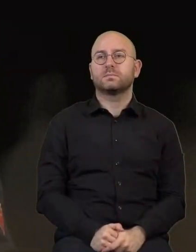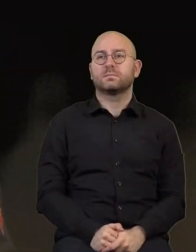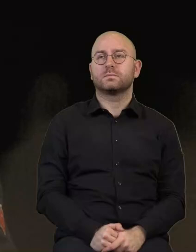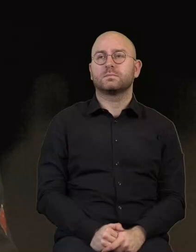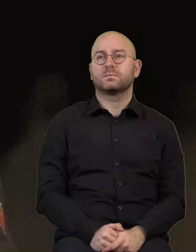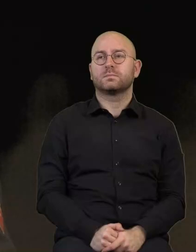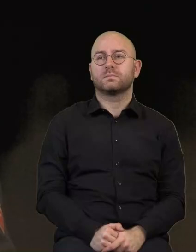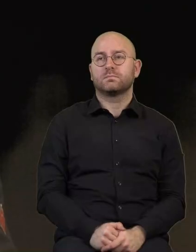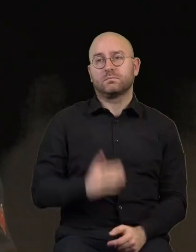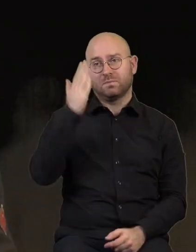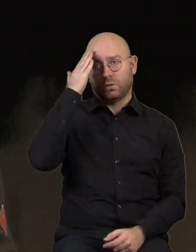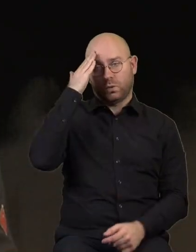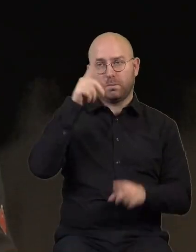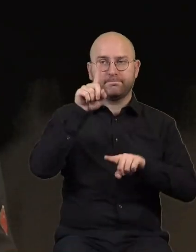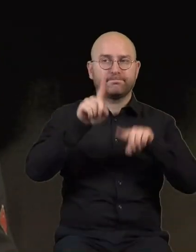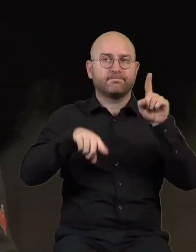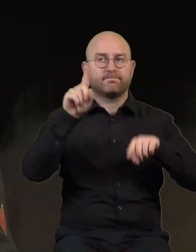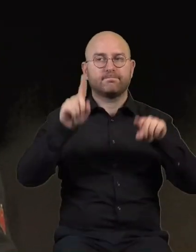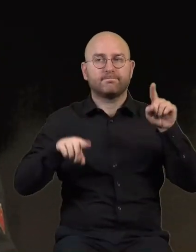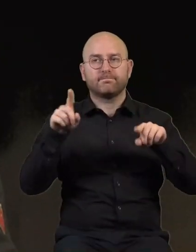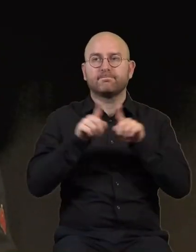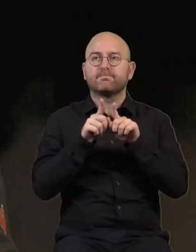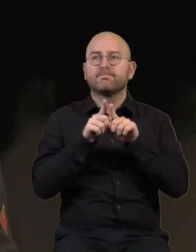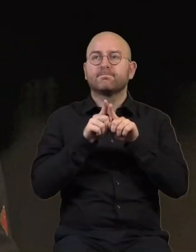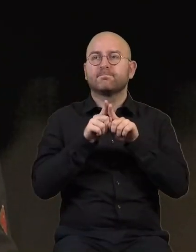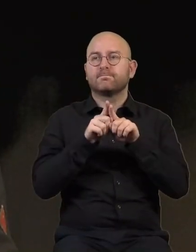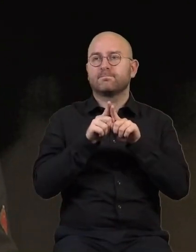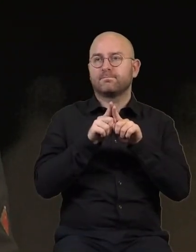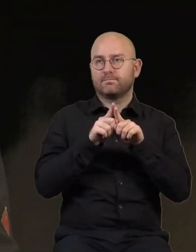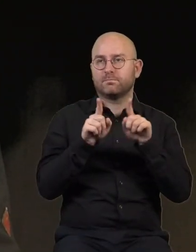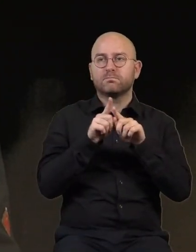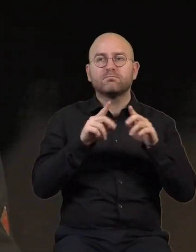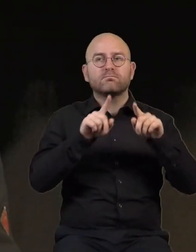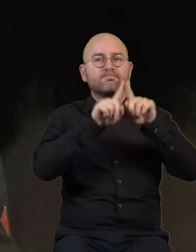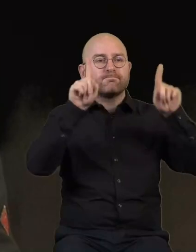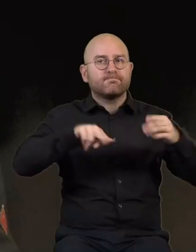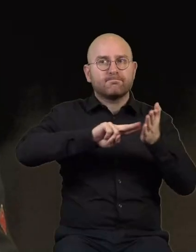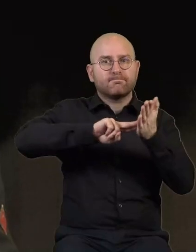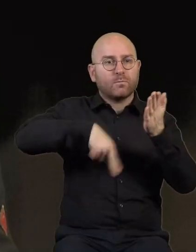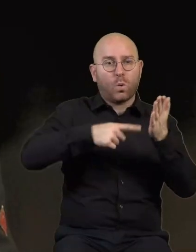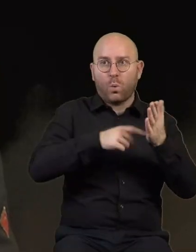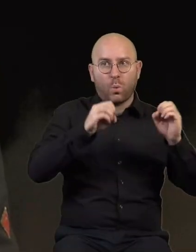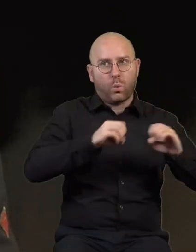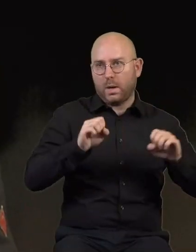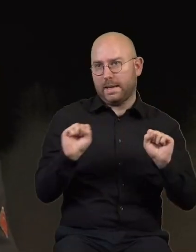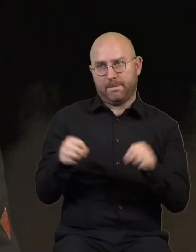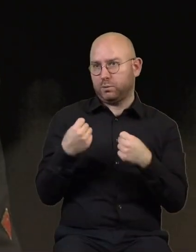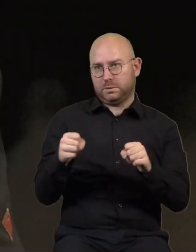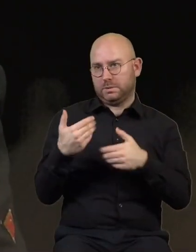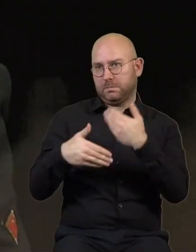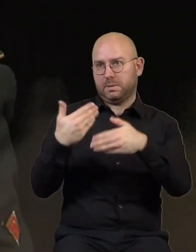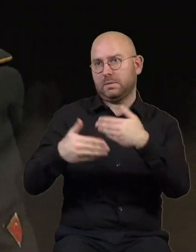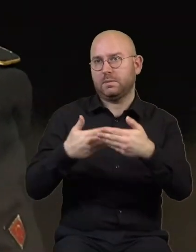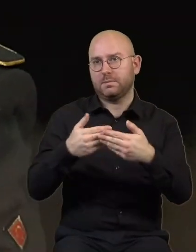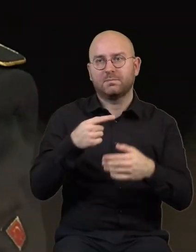start producing, start producing, and we will see if we get contracts. So there's a contradiction there. So this is also one of the things